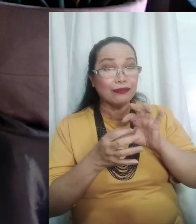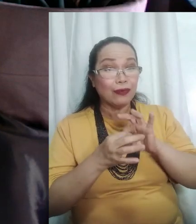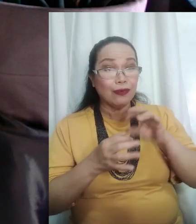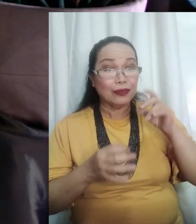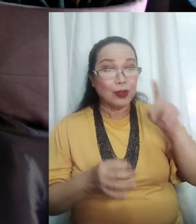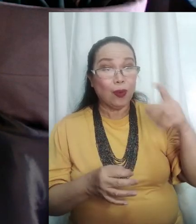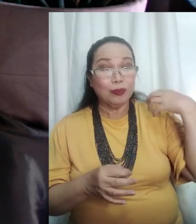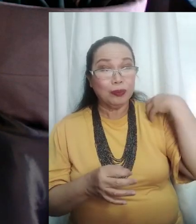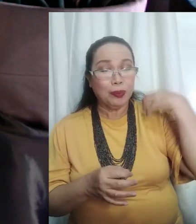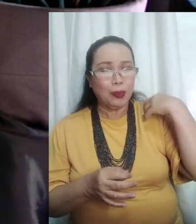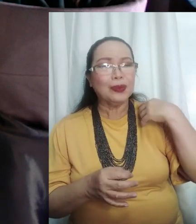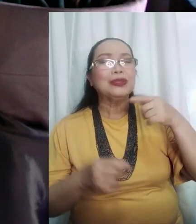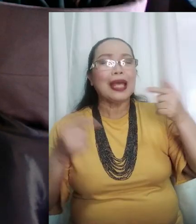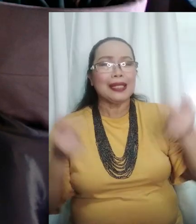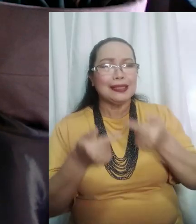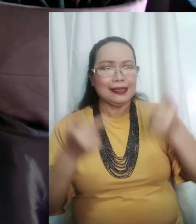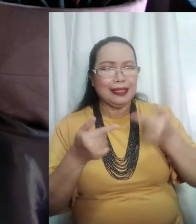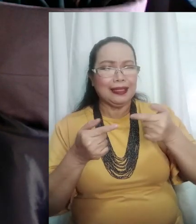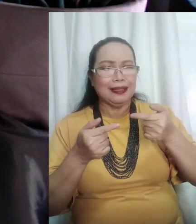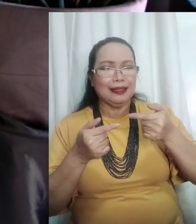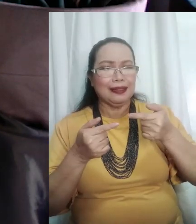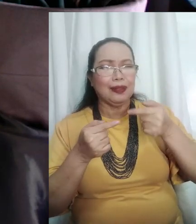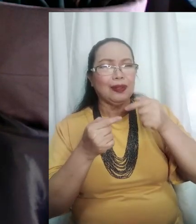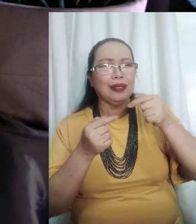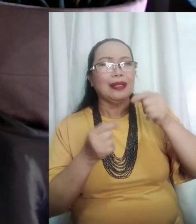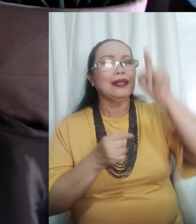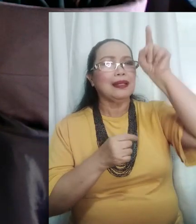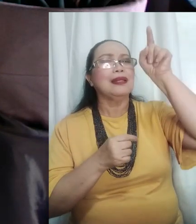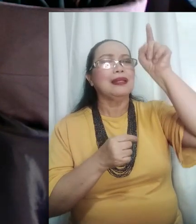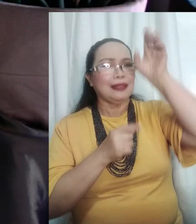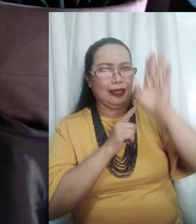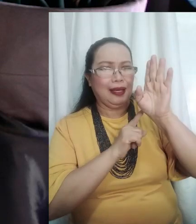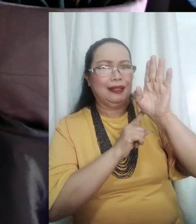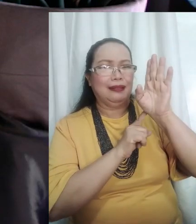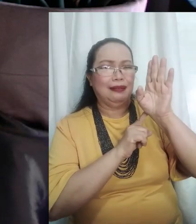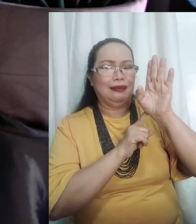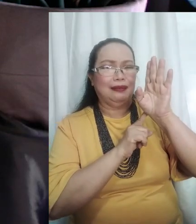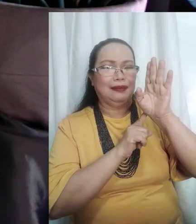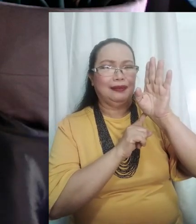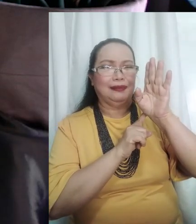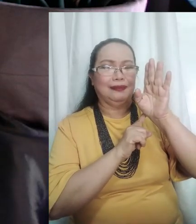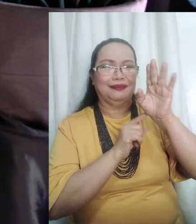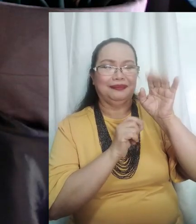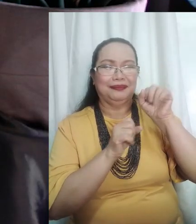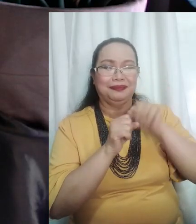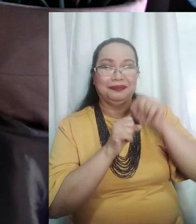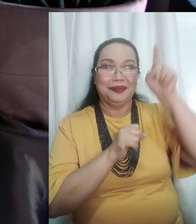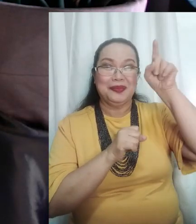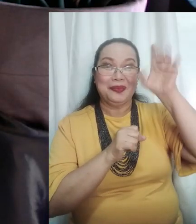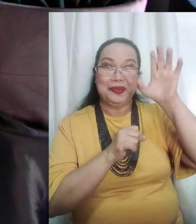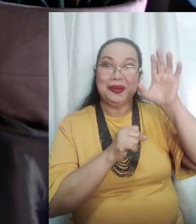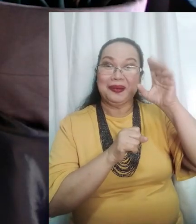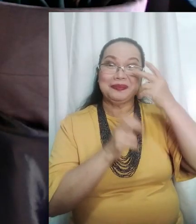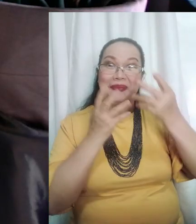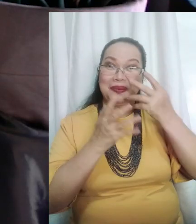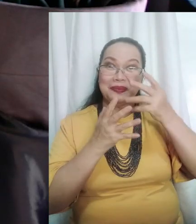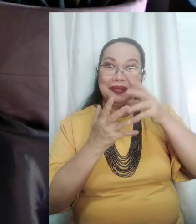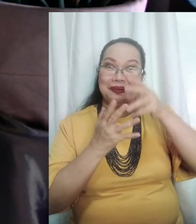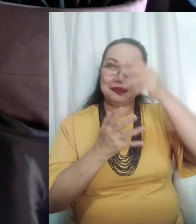sinasabi niya, "How can I sin against my God?" And I believe that put a smile in God's.